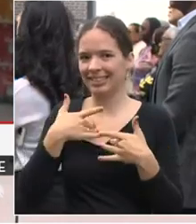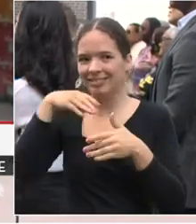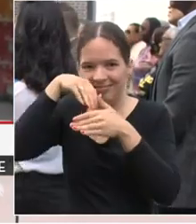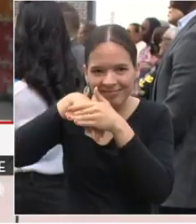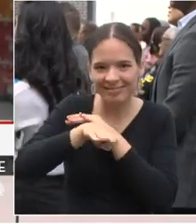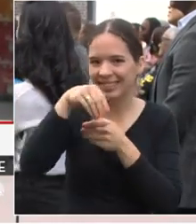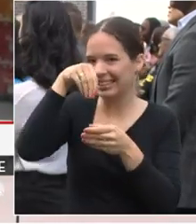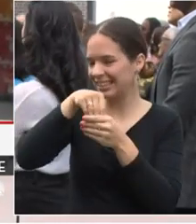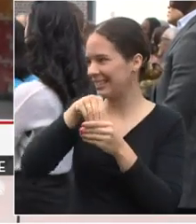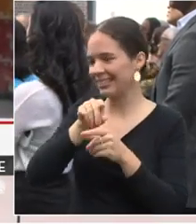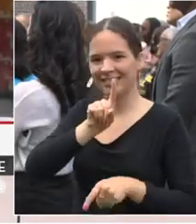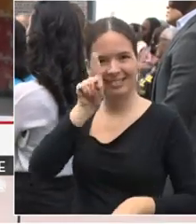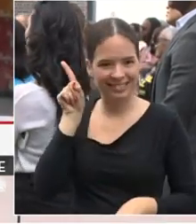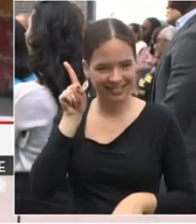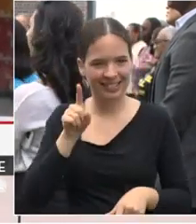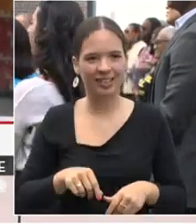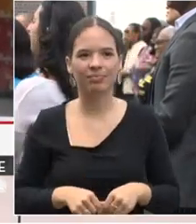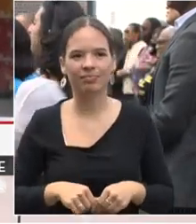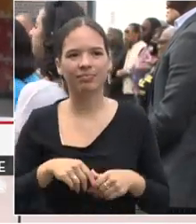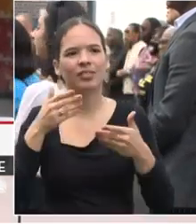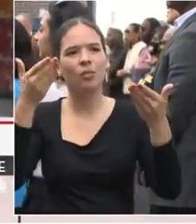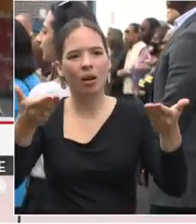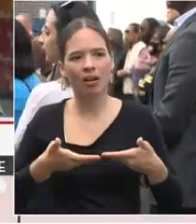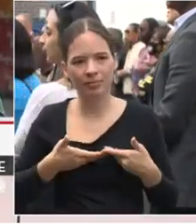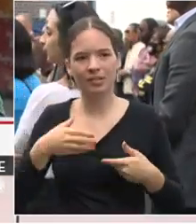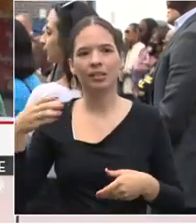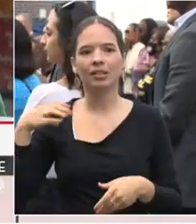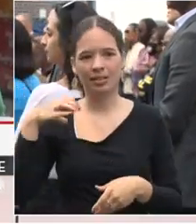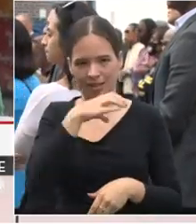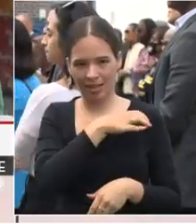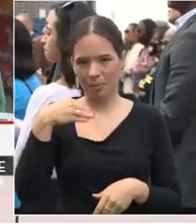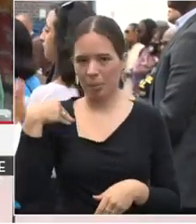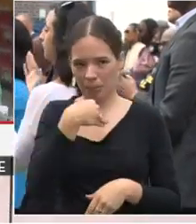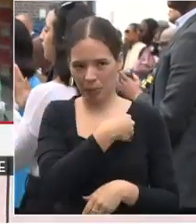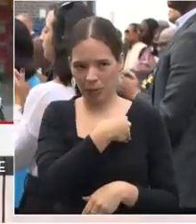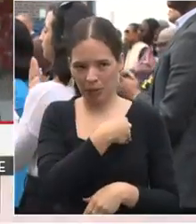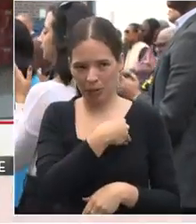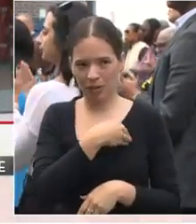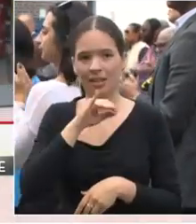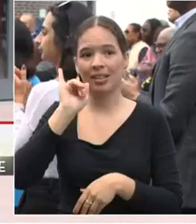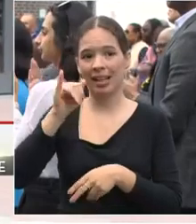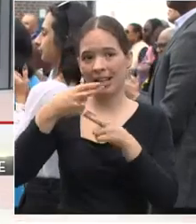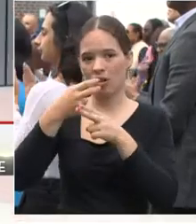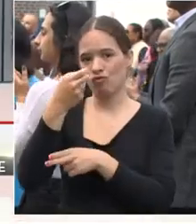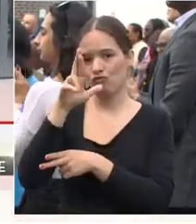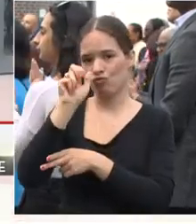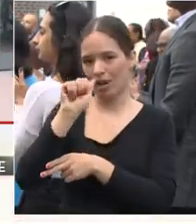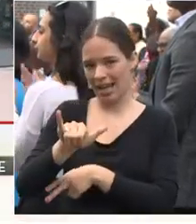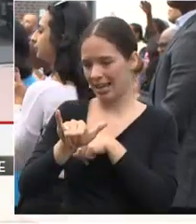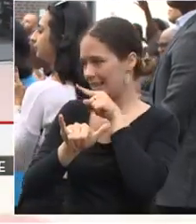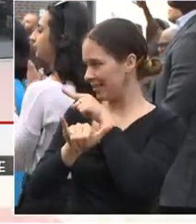that, I want to welcome your council member Vince Gray.